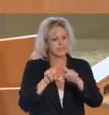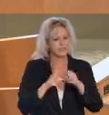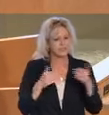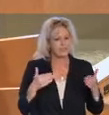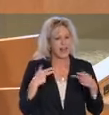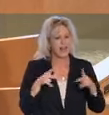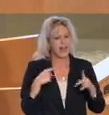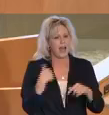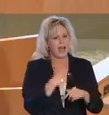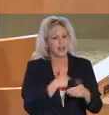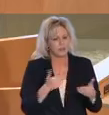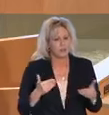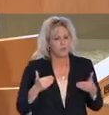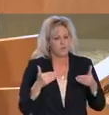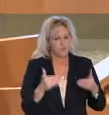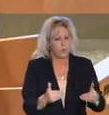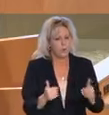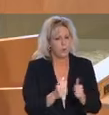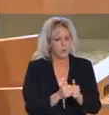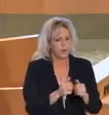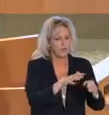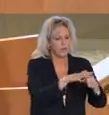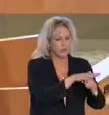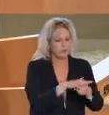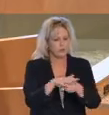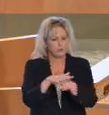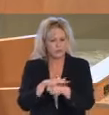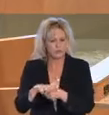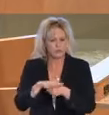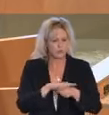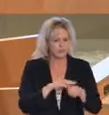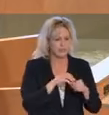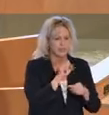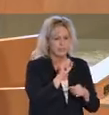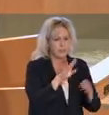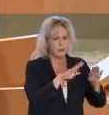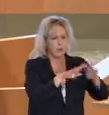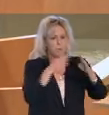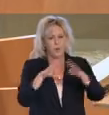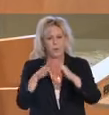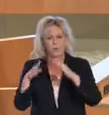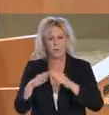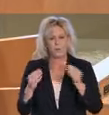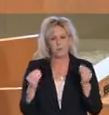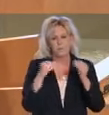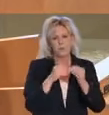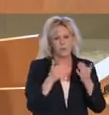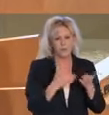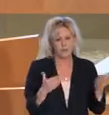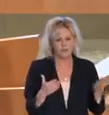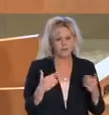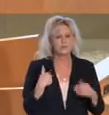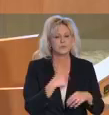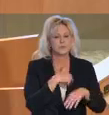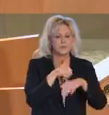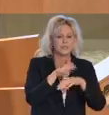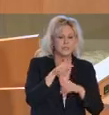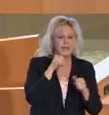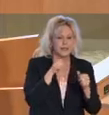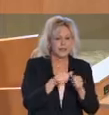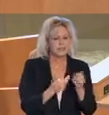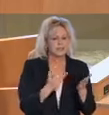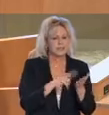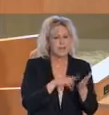go forward on local, region-by-region basis in San Bernardino County and open up more things. So we sent a letter signed by